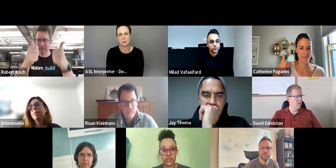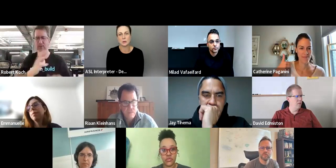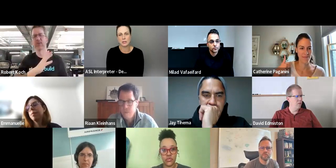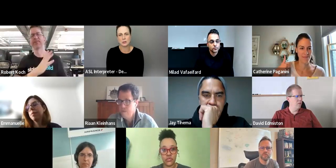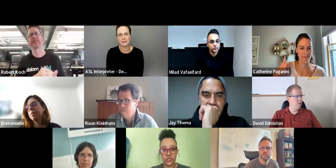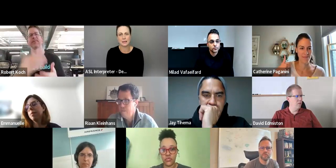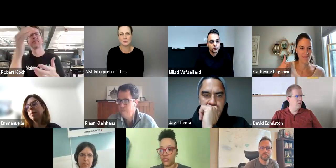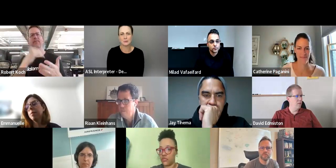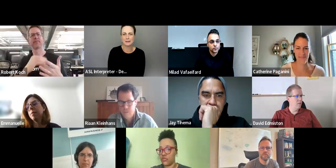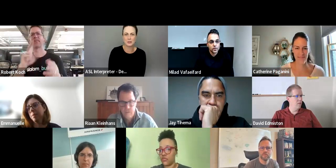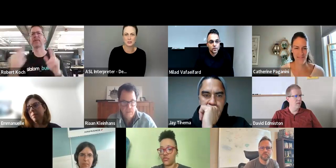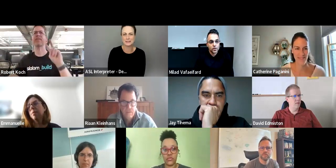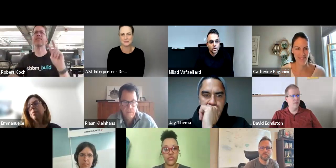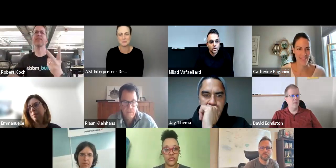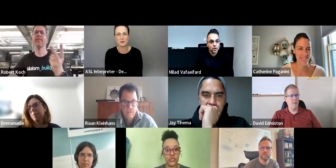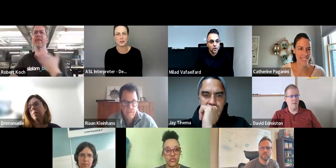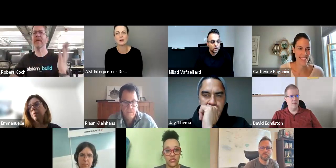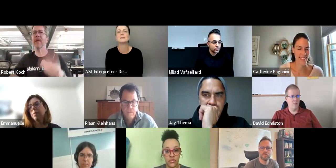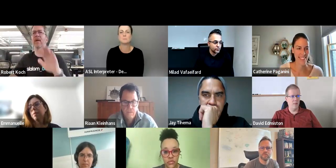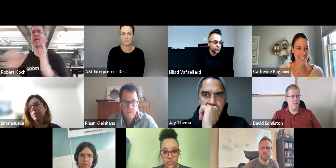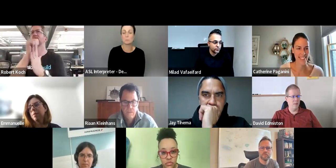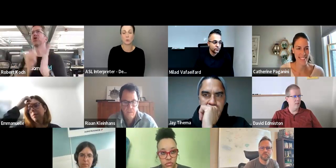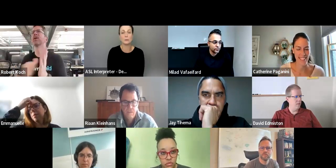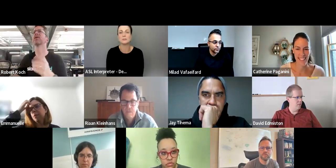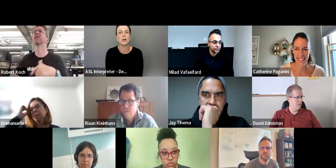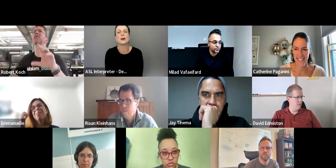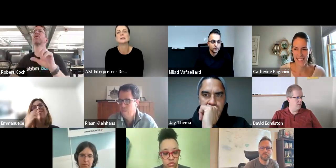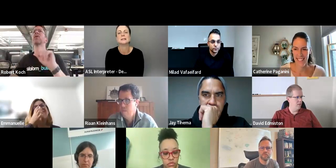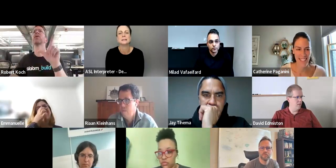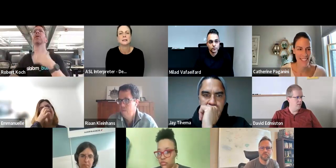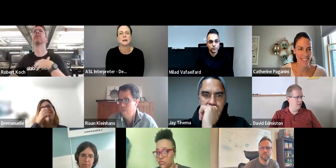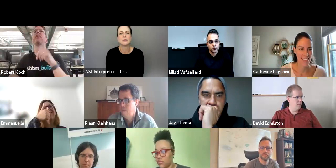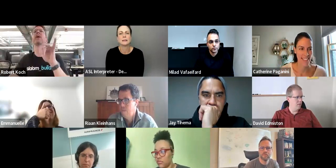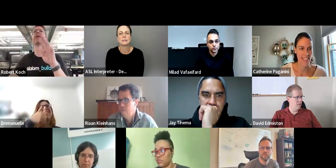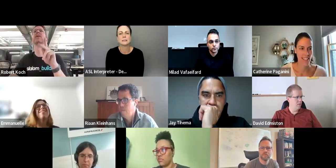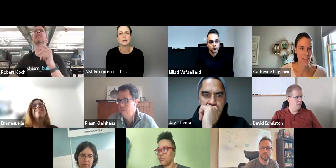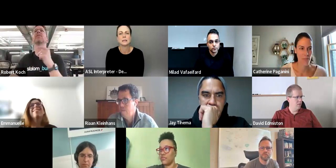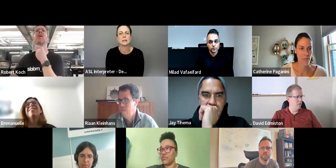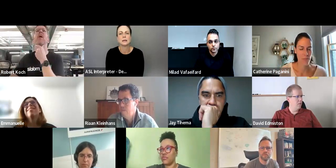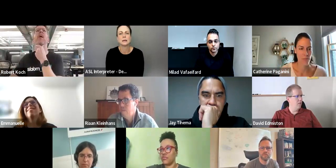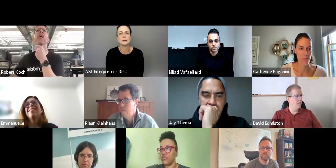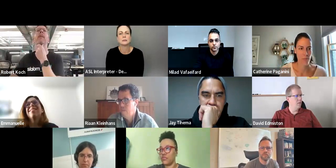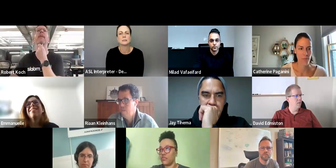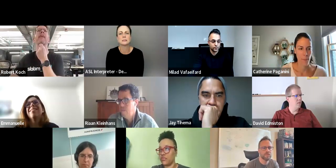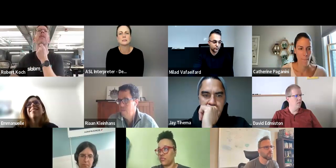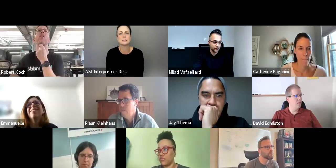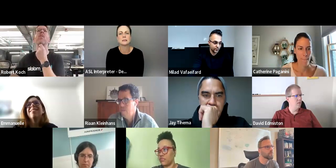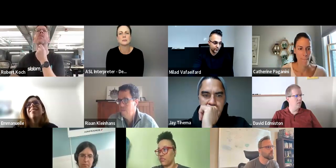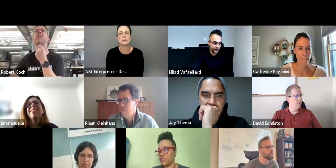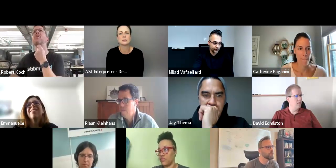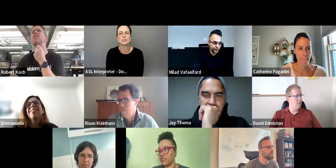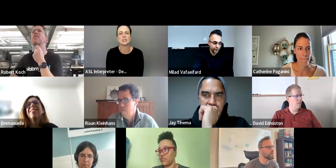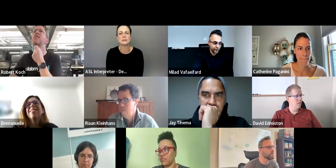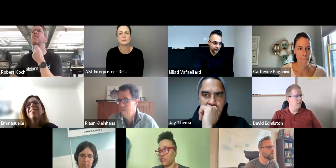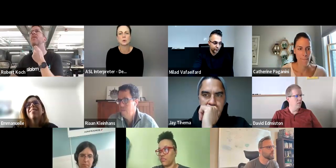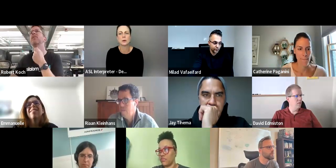I just want to make sure I'm asking the right questions and moving along before I move along. All right, let's see. Let's see. Let me